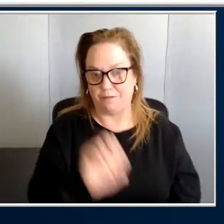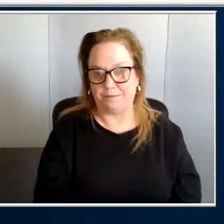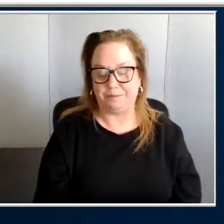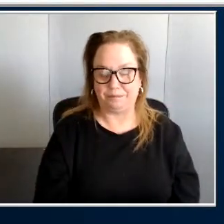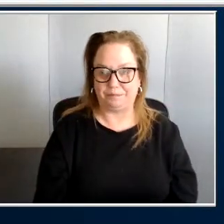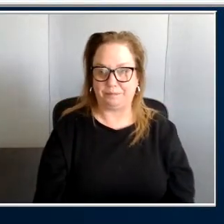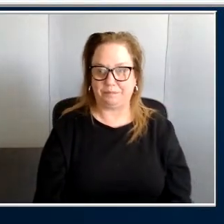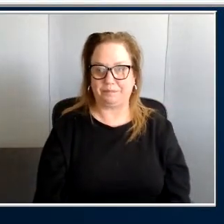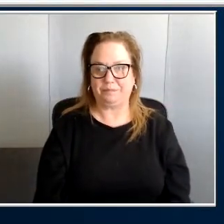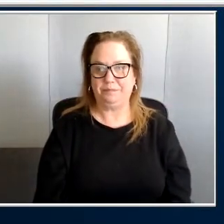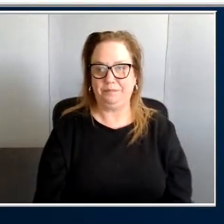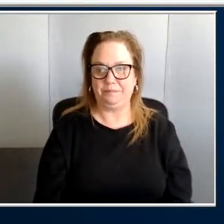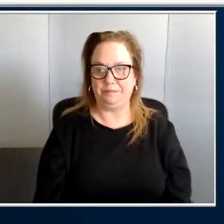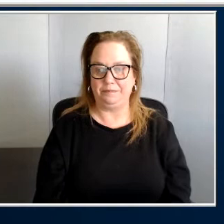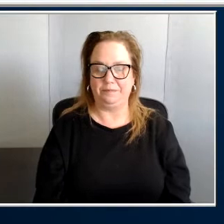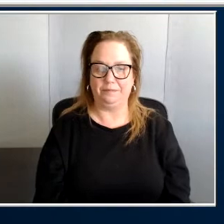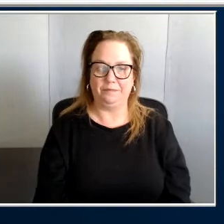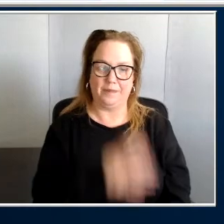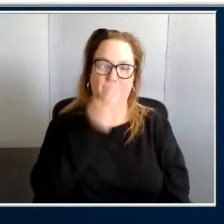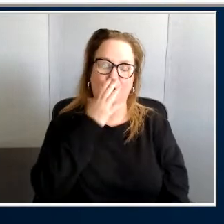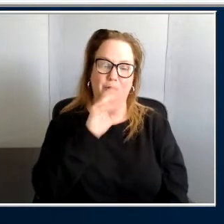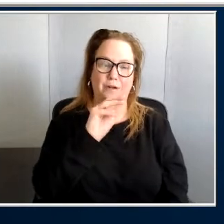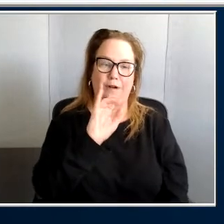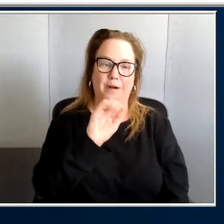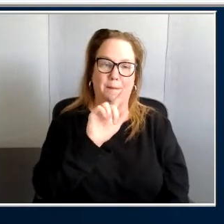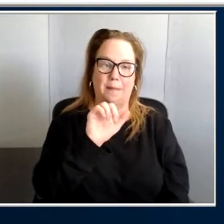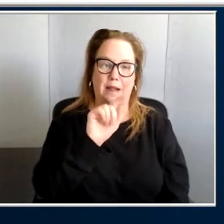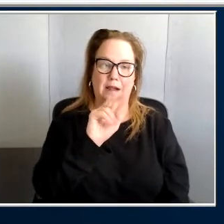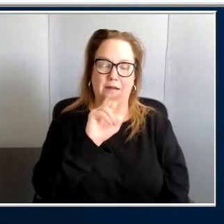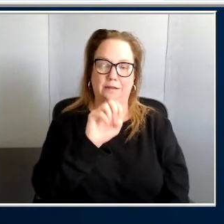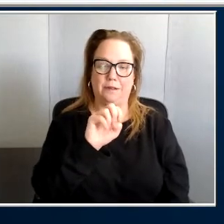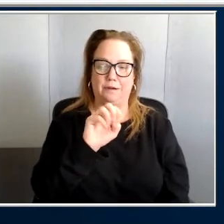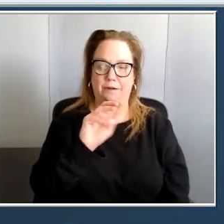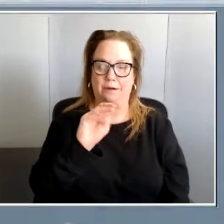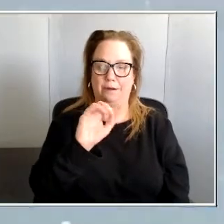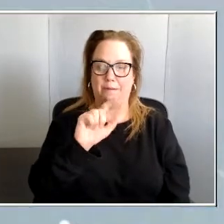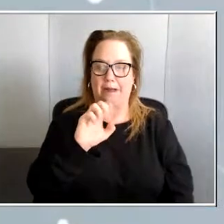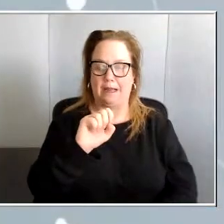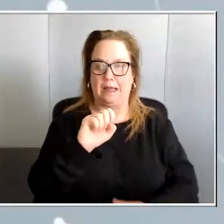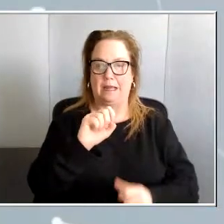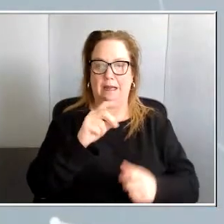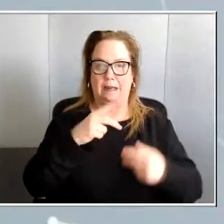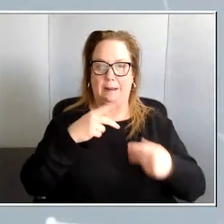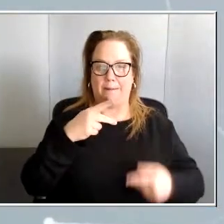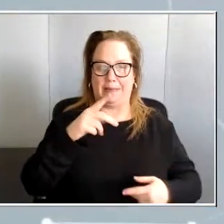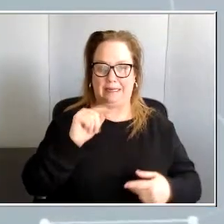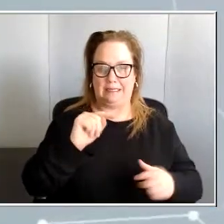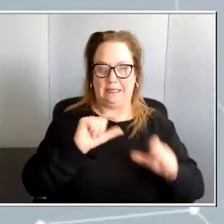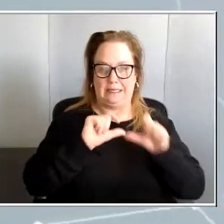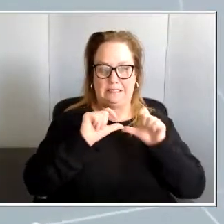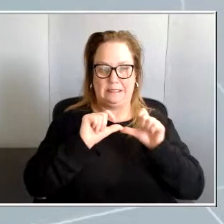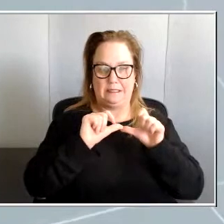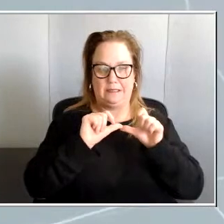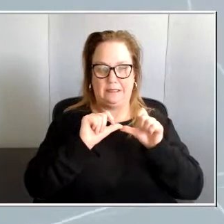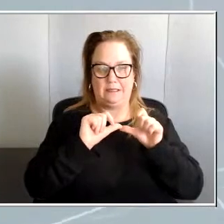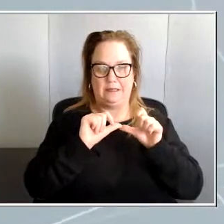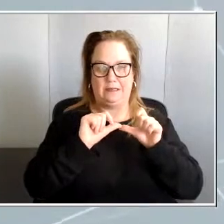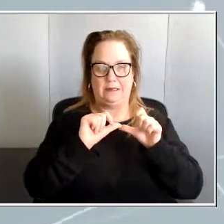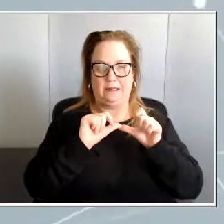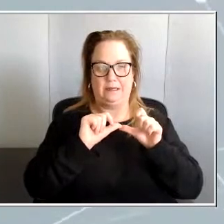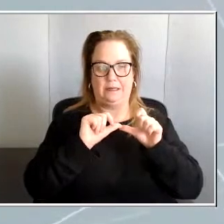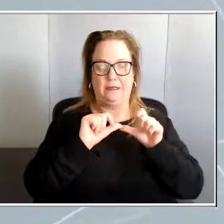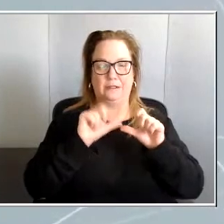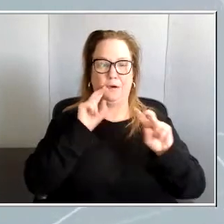I think a good milestone, but Maggie had months of PT still to go. So we're watching some of those sessions